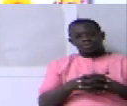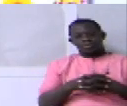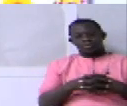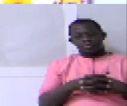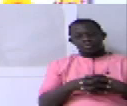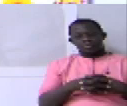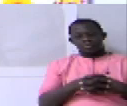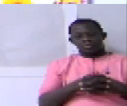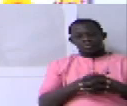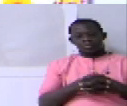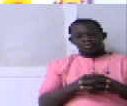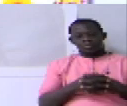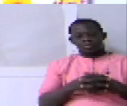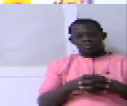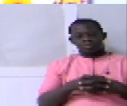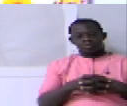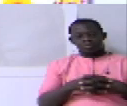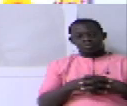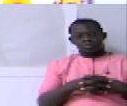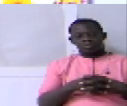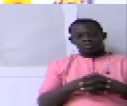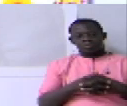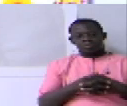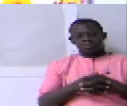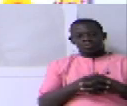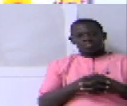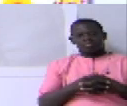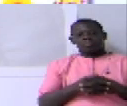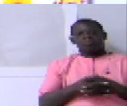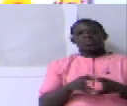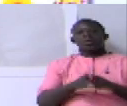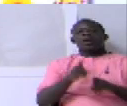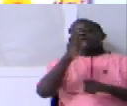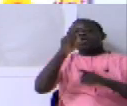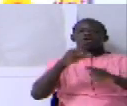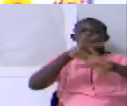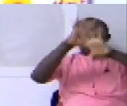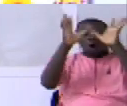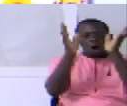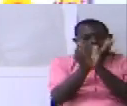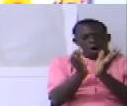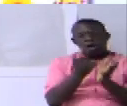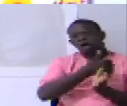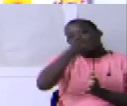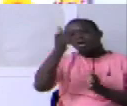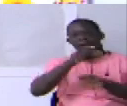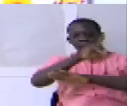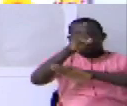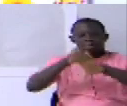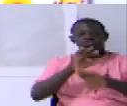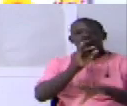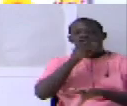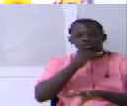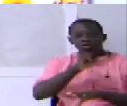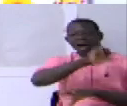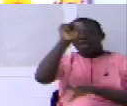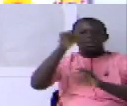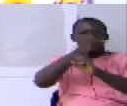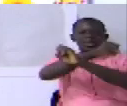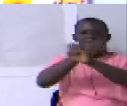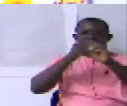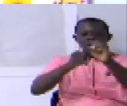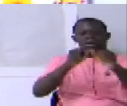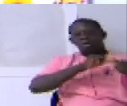kumpabo. Janjambure de ngado ko ke otol. But all these places are better than Mile 2. Ari nyin dinkira lu beneficia ata Mile 2.